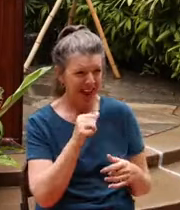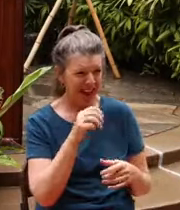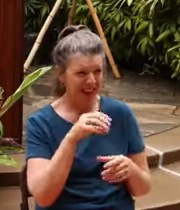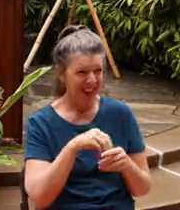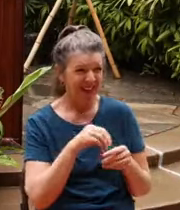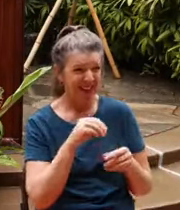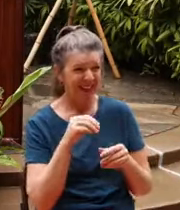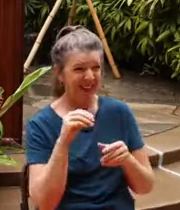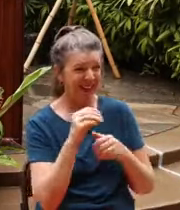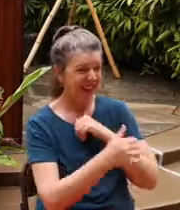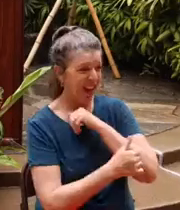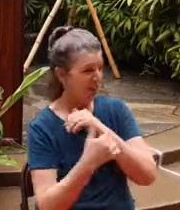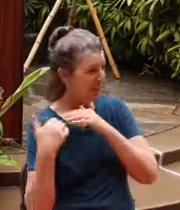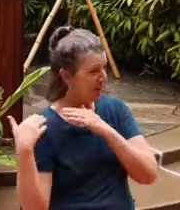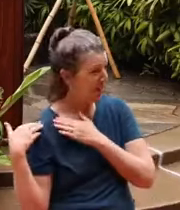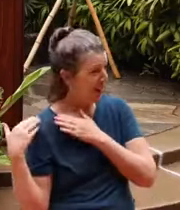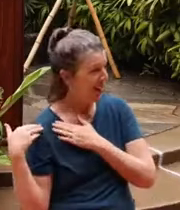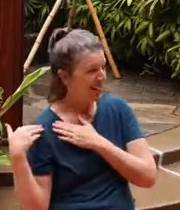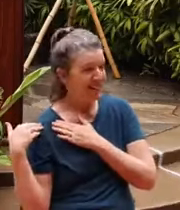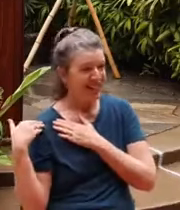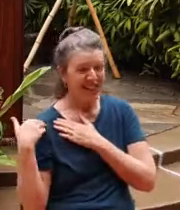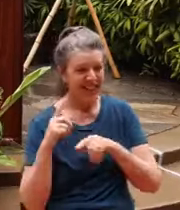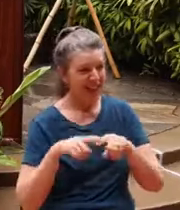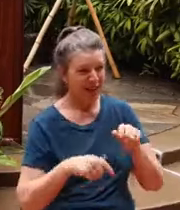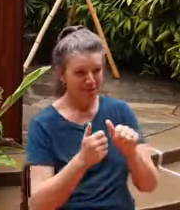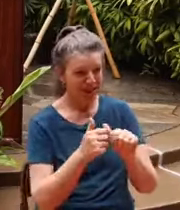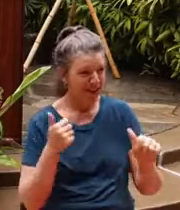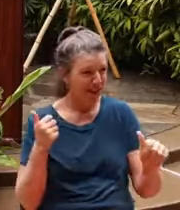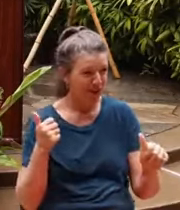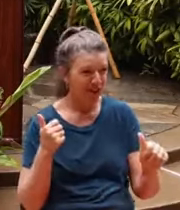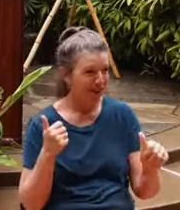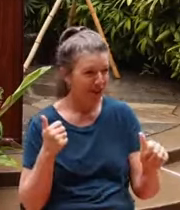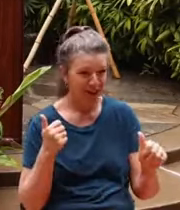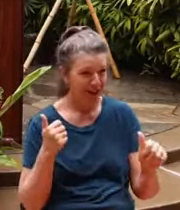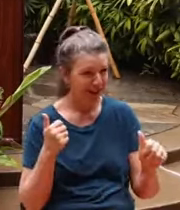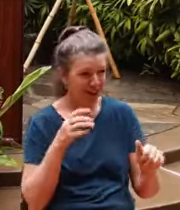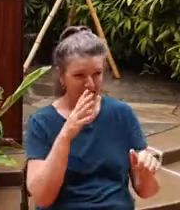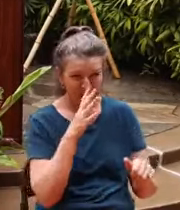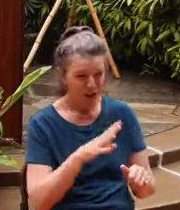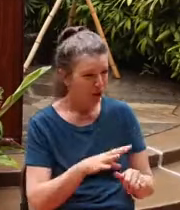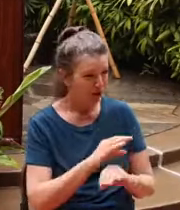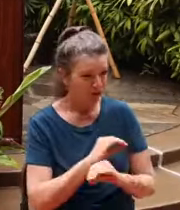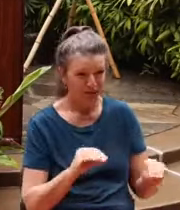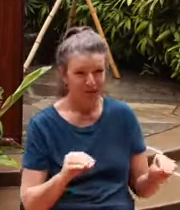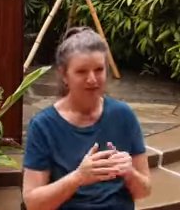wheelhouse, they cannot be ignored in part. They cannot be ignored any longer.